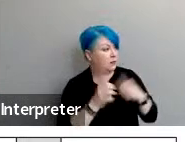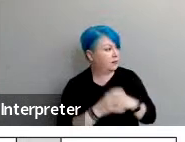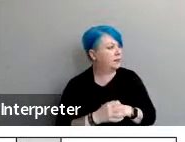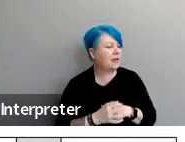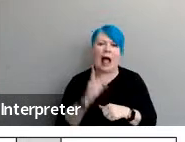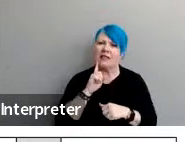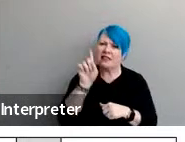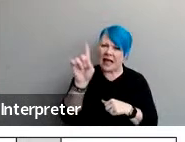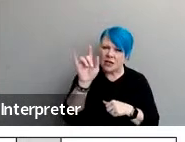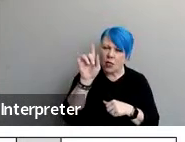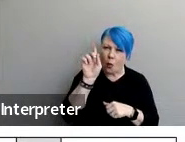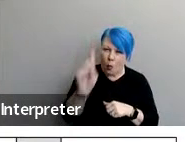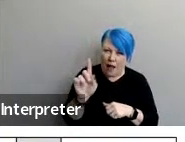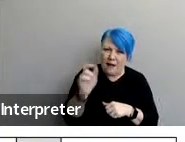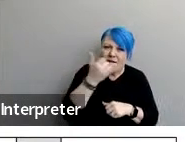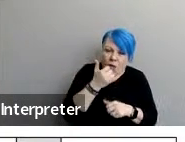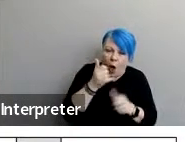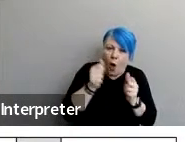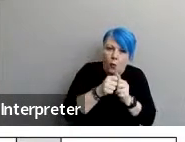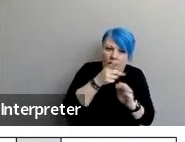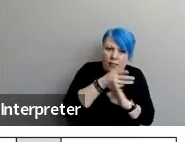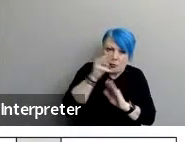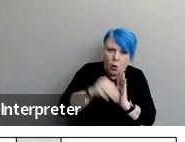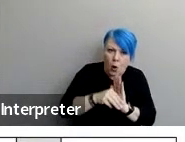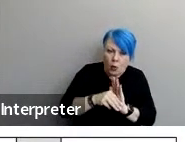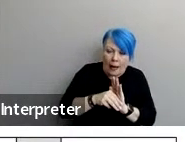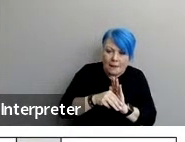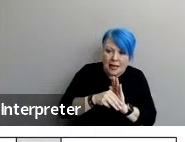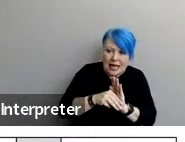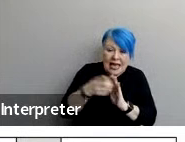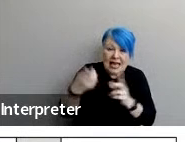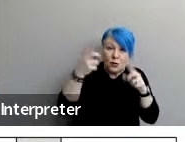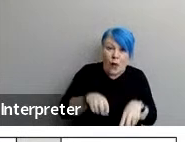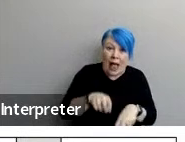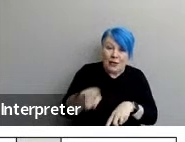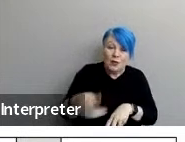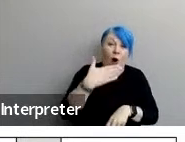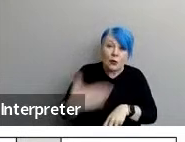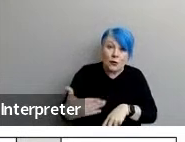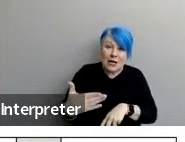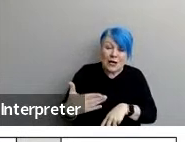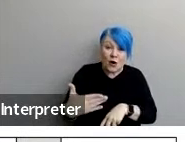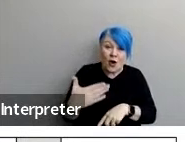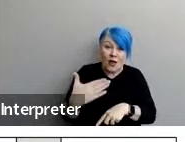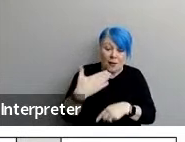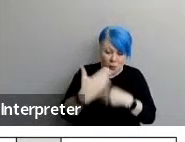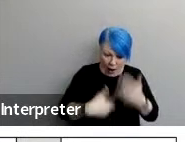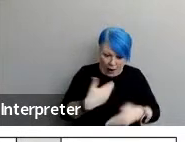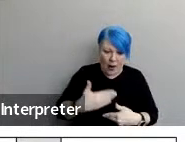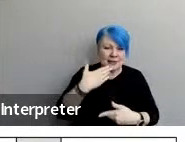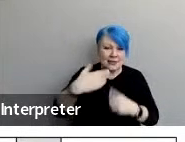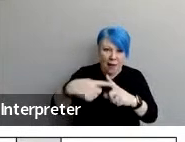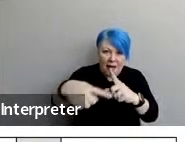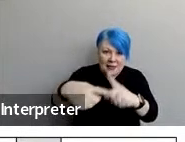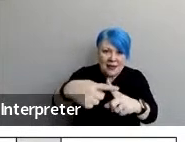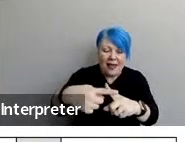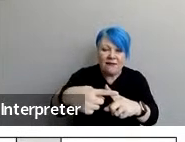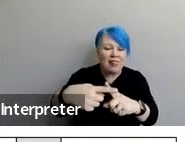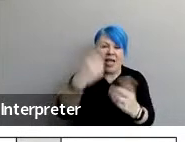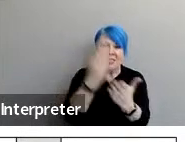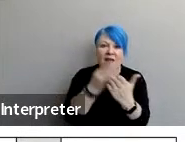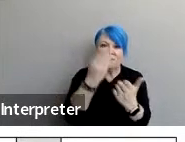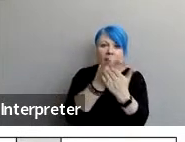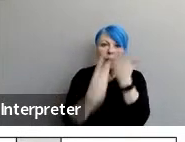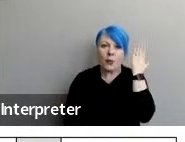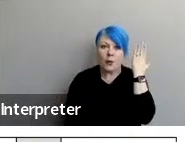That's the one flaw with the program, is that once you do well, you lose the funds. So that's come up in a couple of our